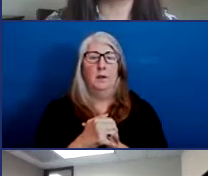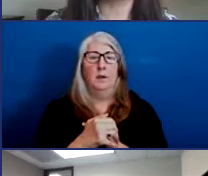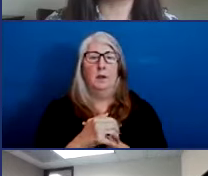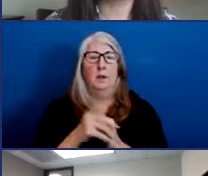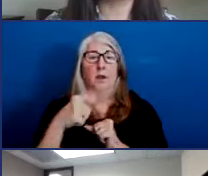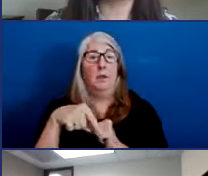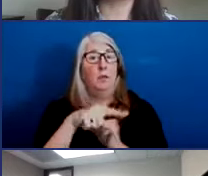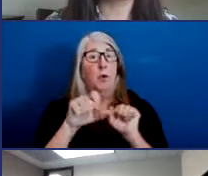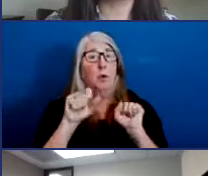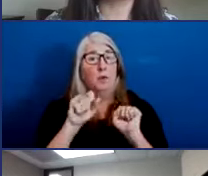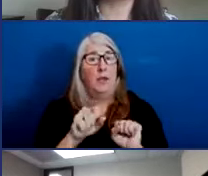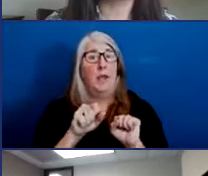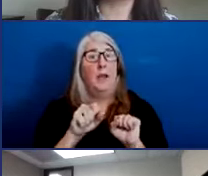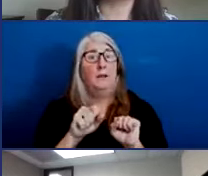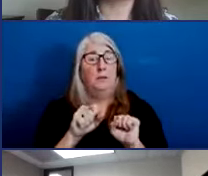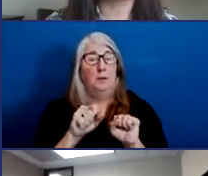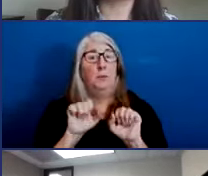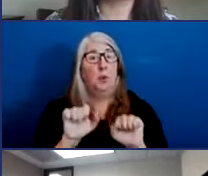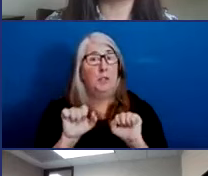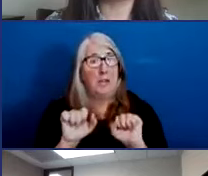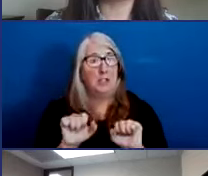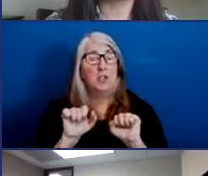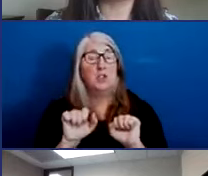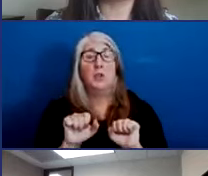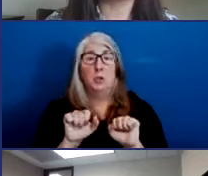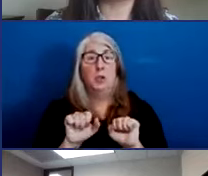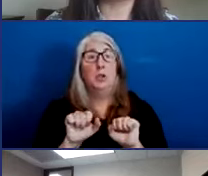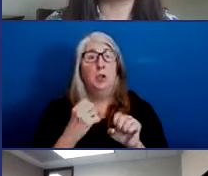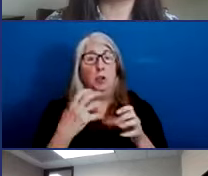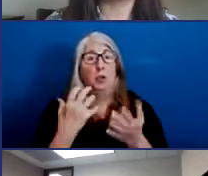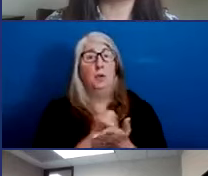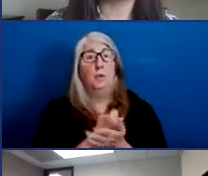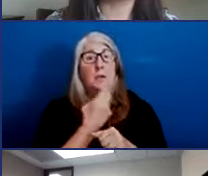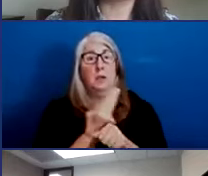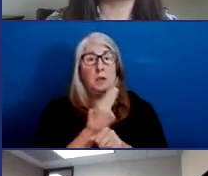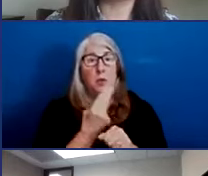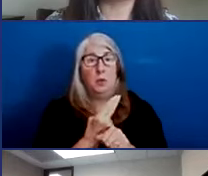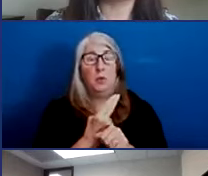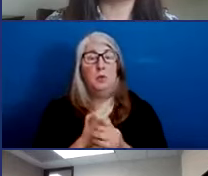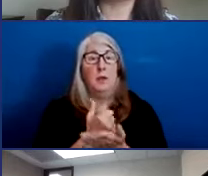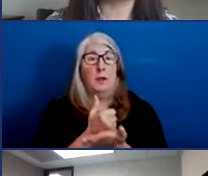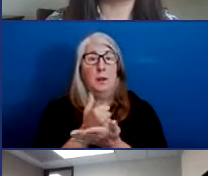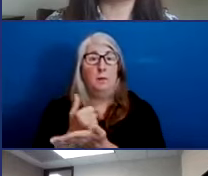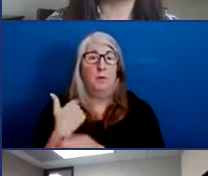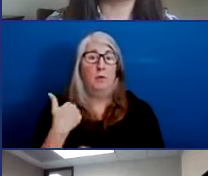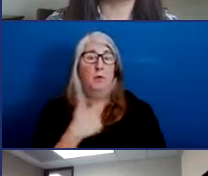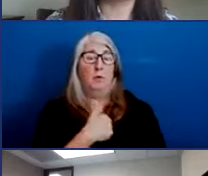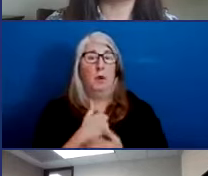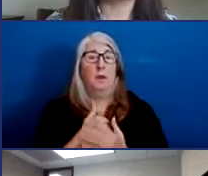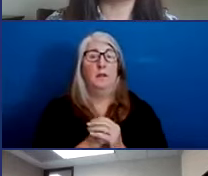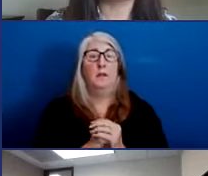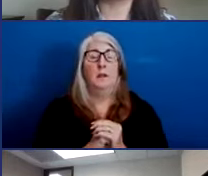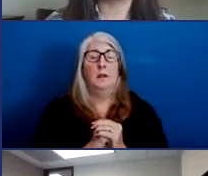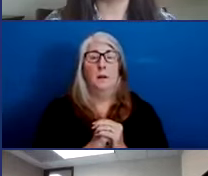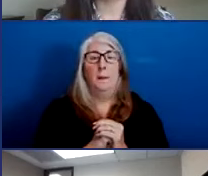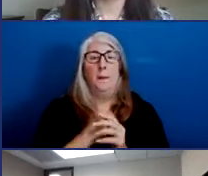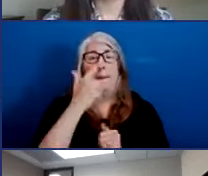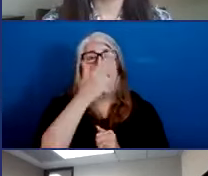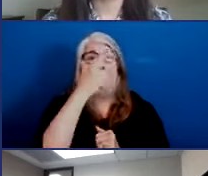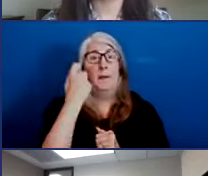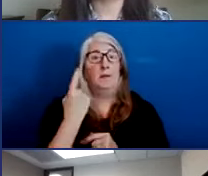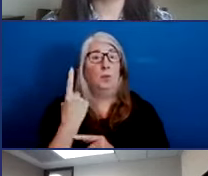potential and could be extremely helpful for us, because one of